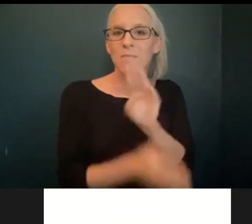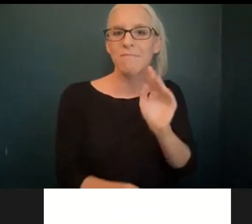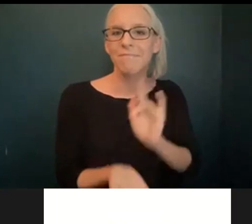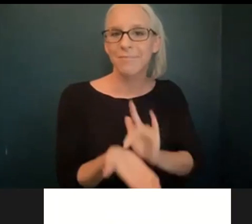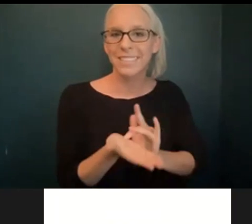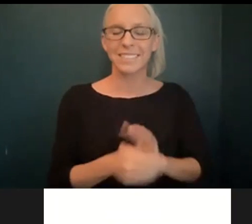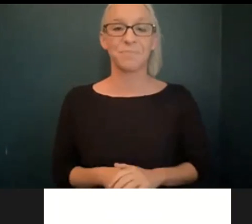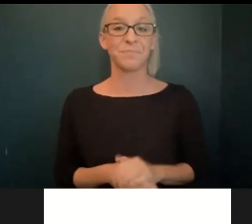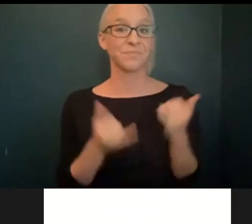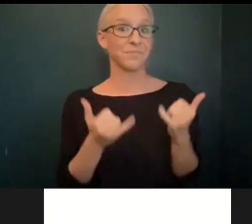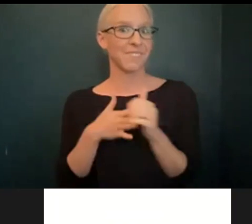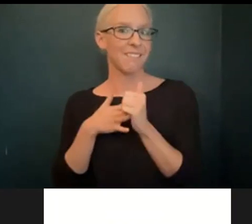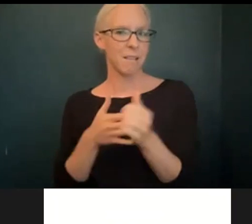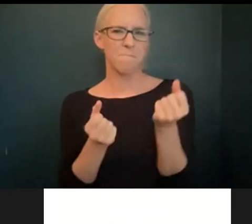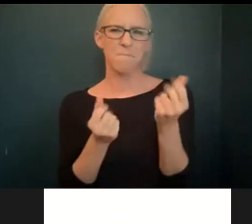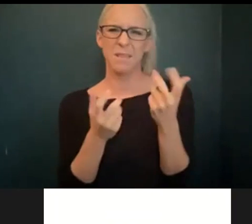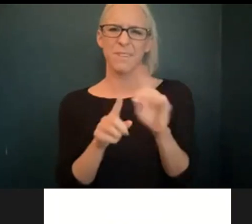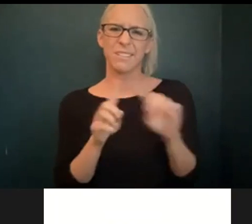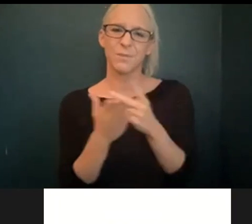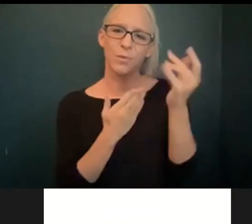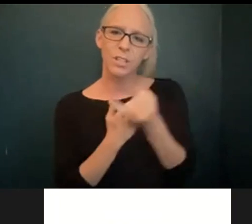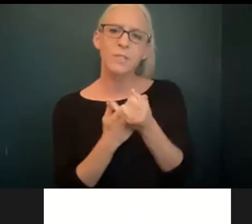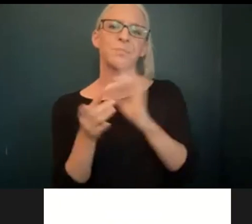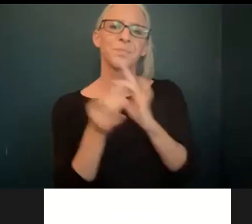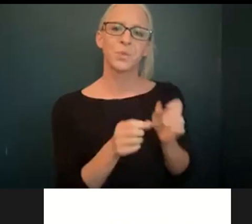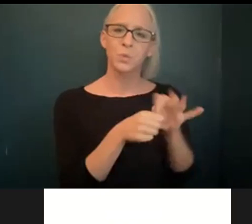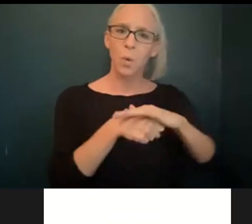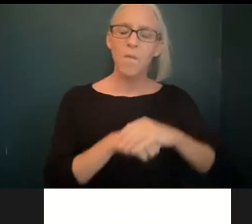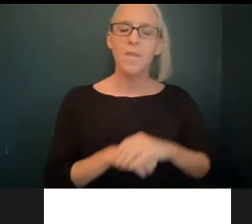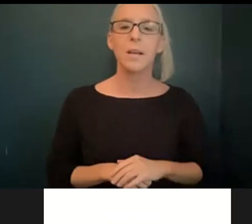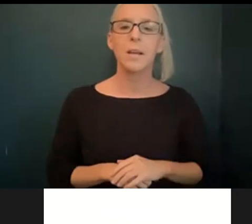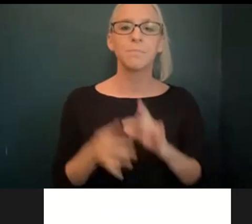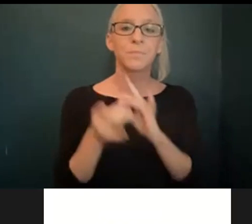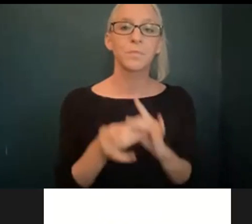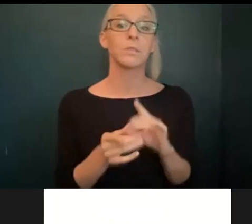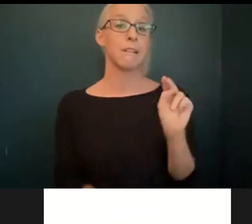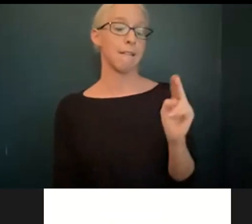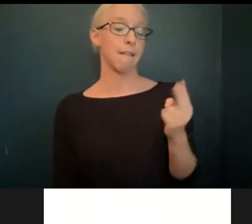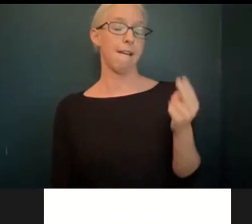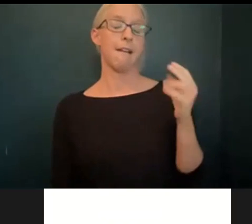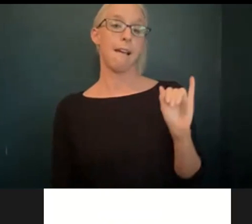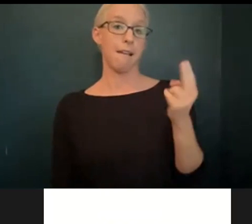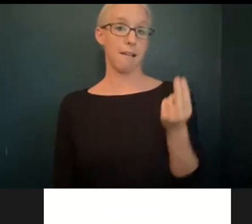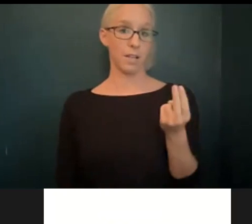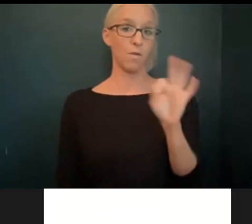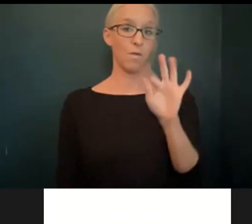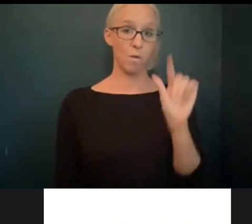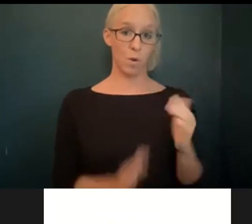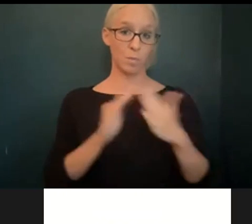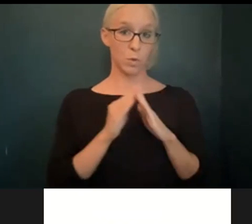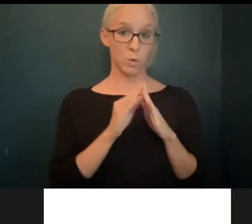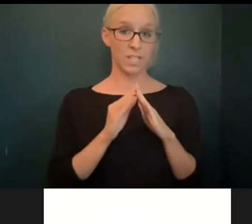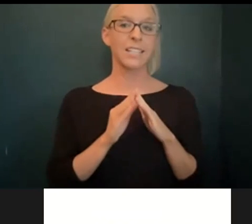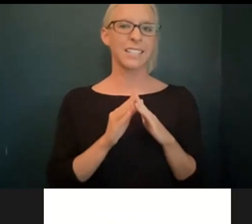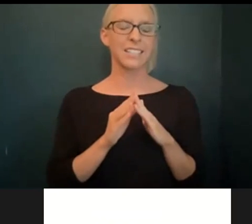is leading various COVID-19 projects, including the NIH-sponsored Florida Community Engaged Research